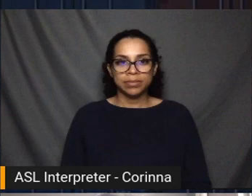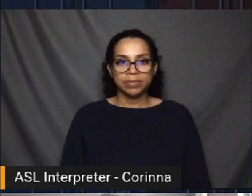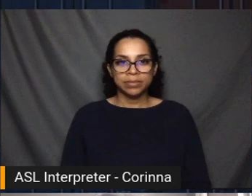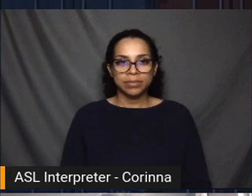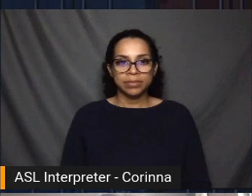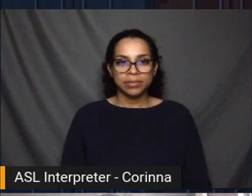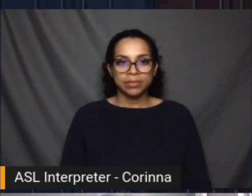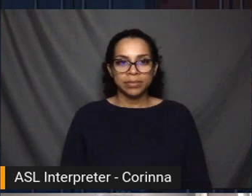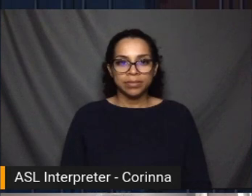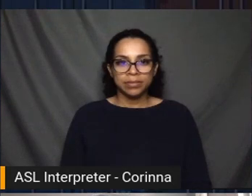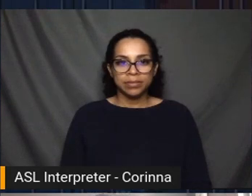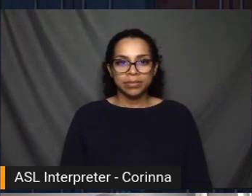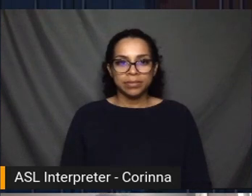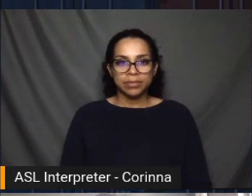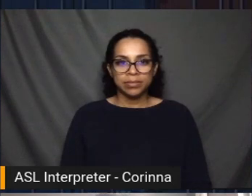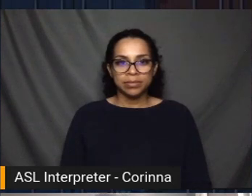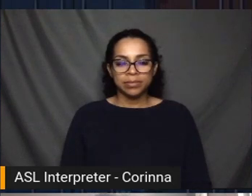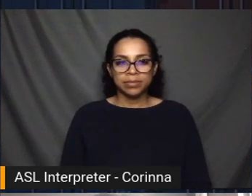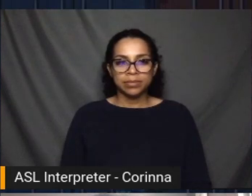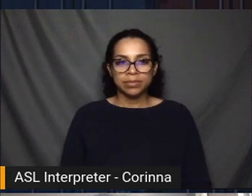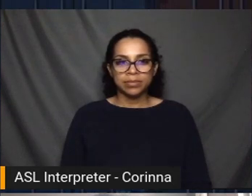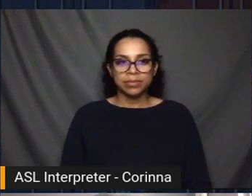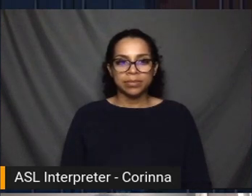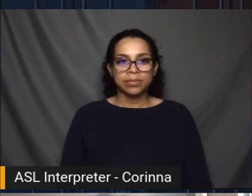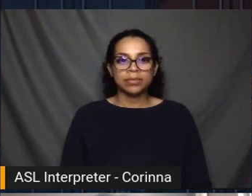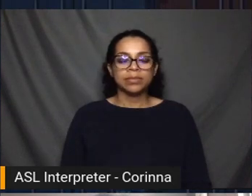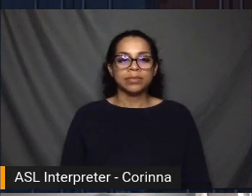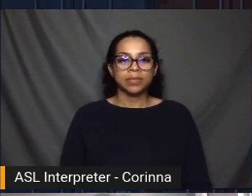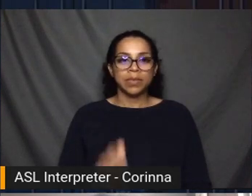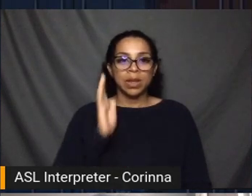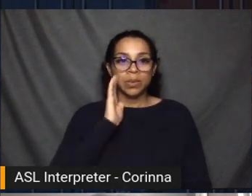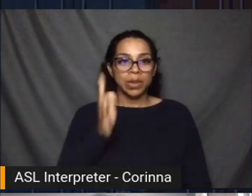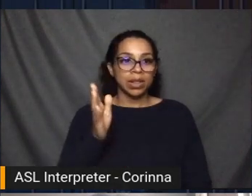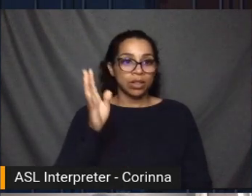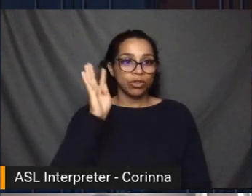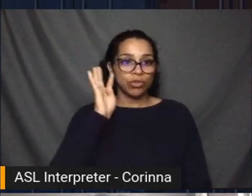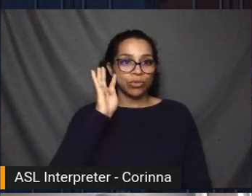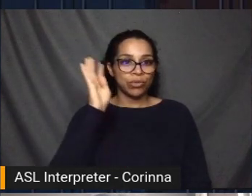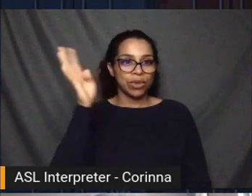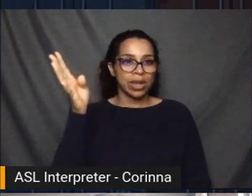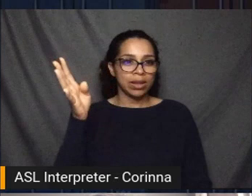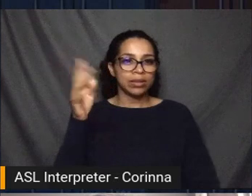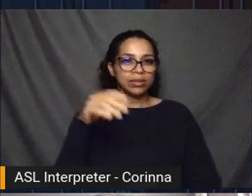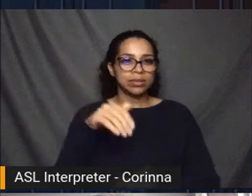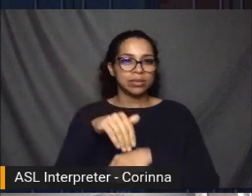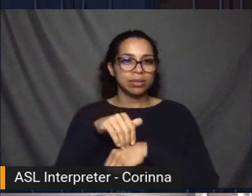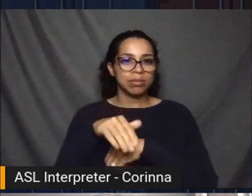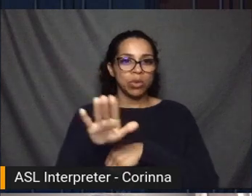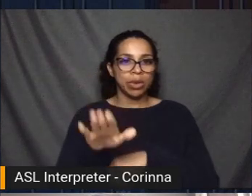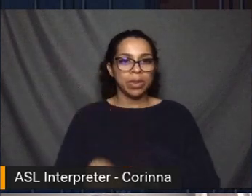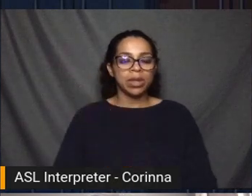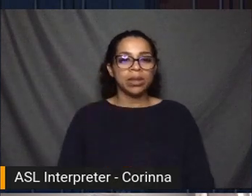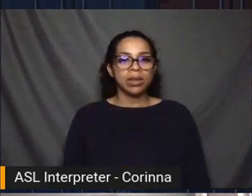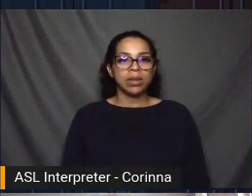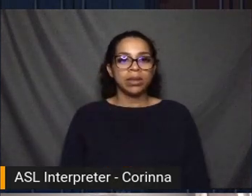one. I'm going to create a deployment.